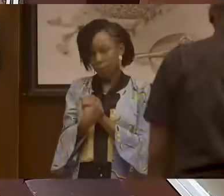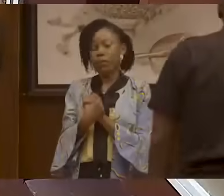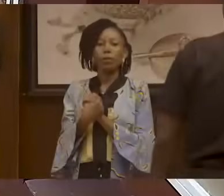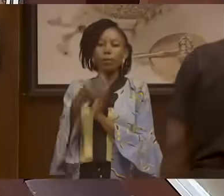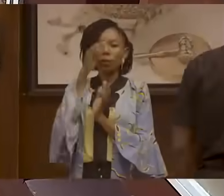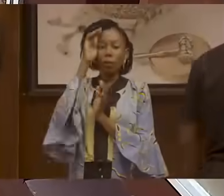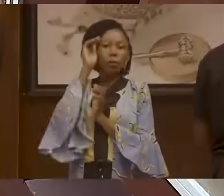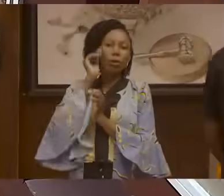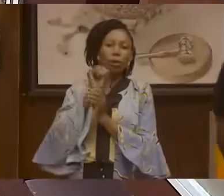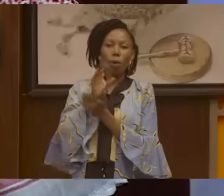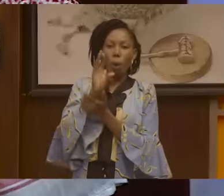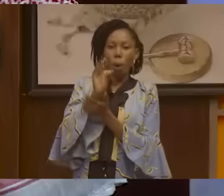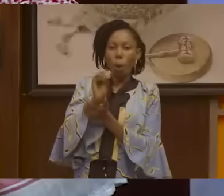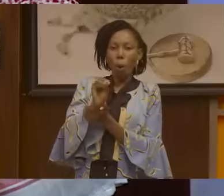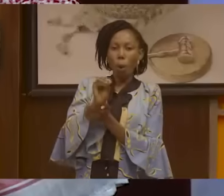Olubi Nkpe.